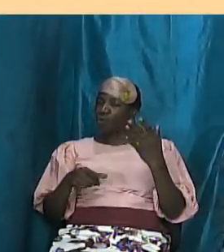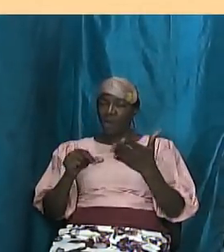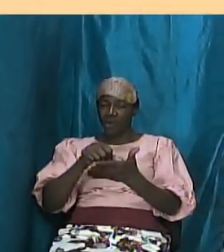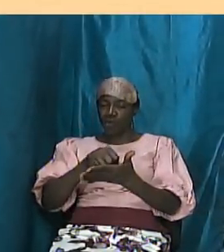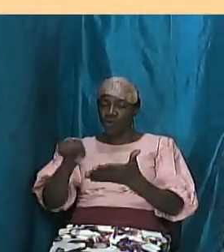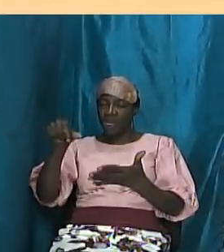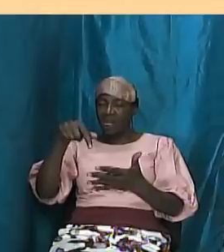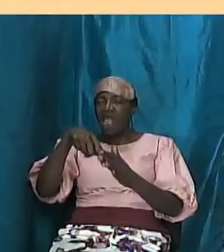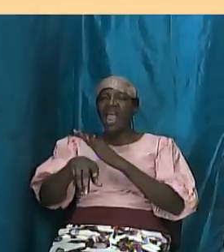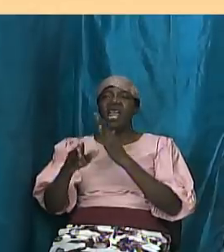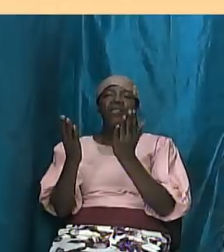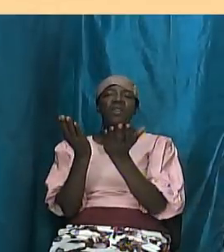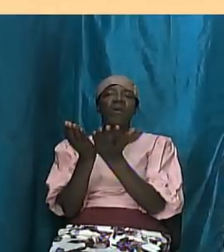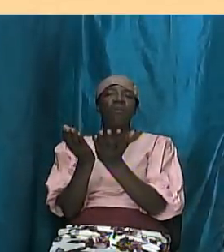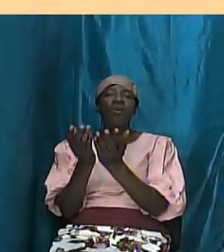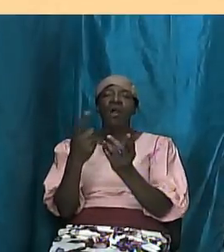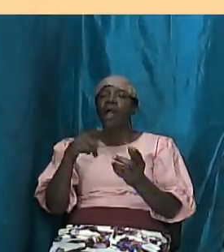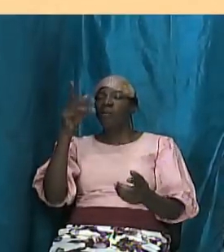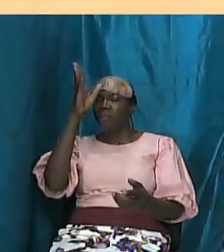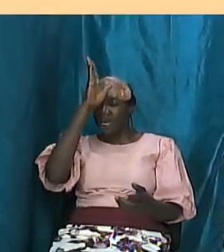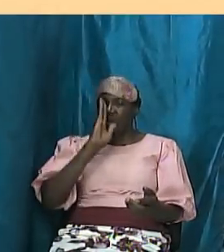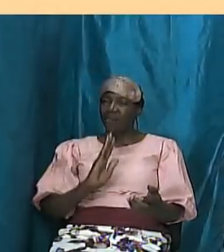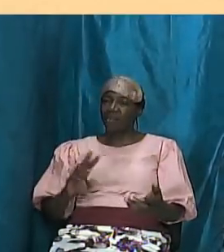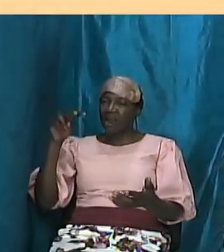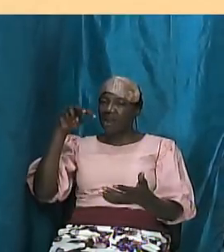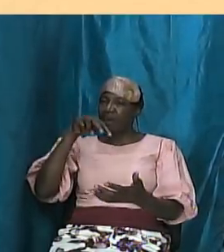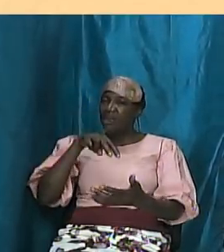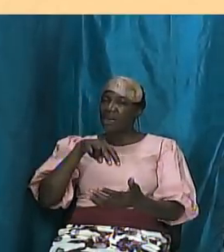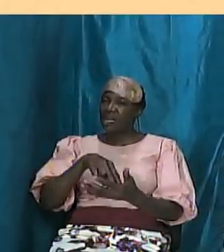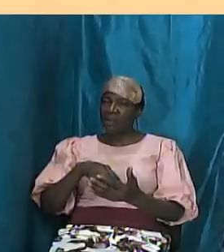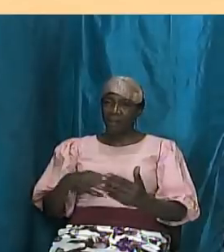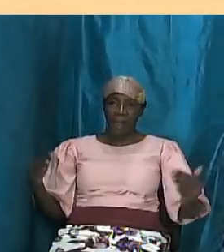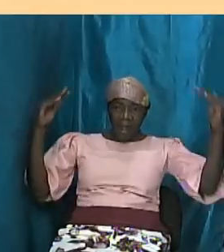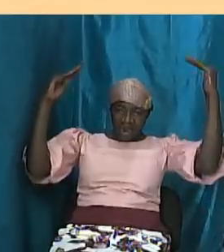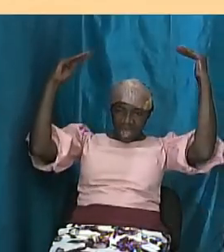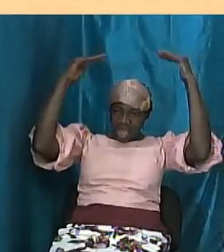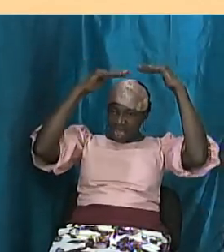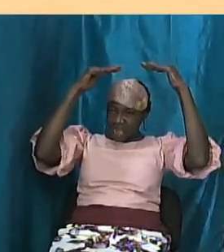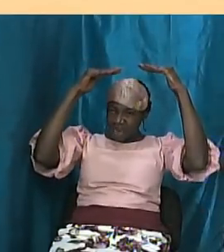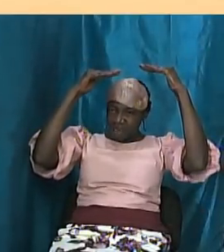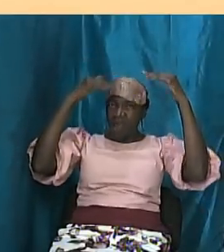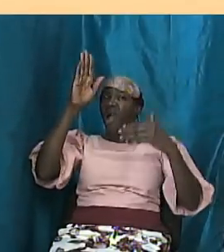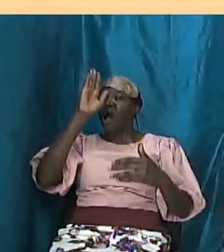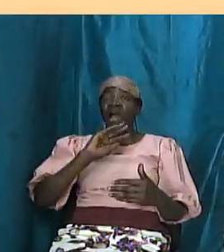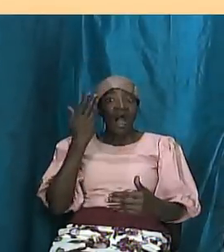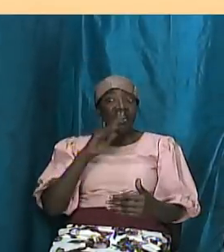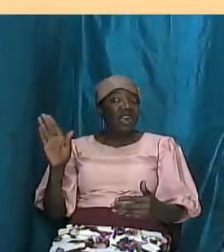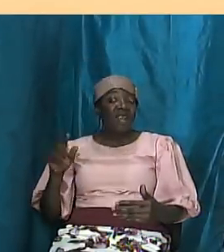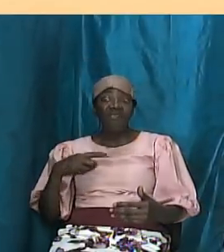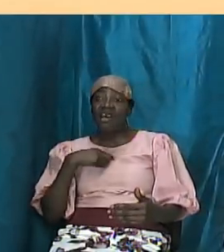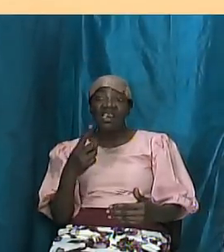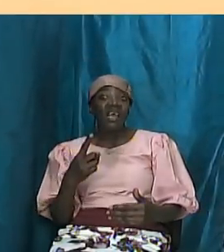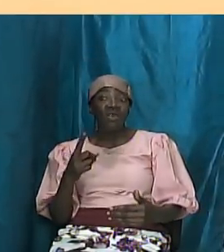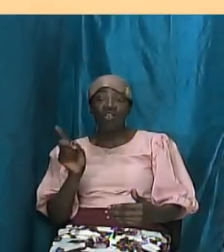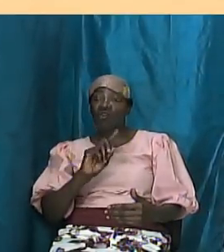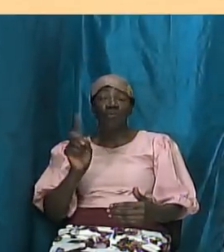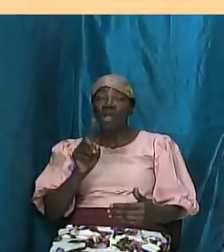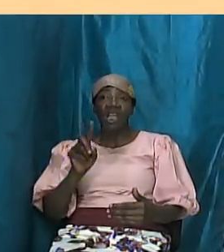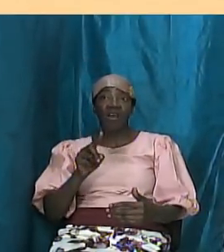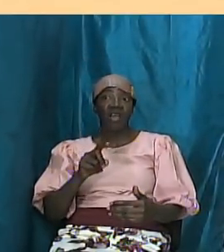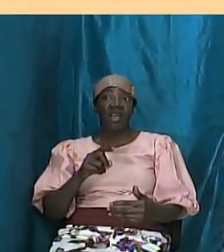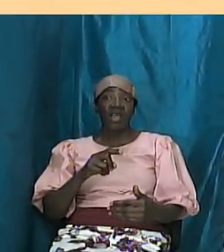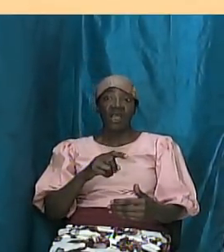book, because God stands supreme. Notice that God did not tell us where he came